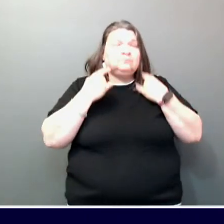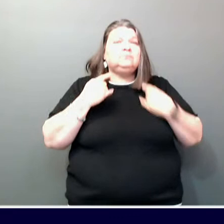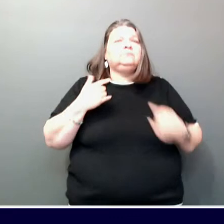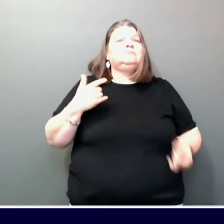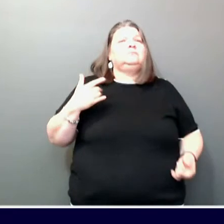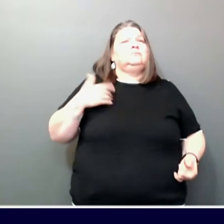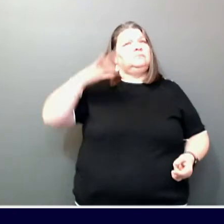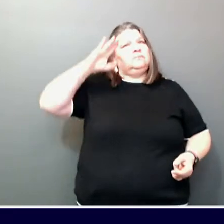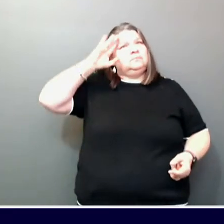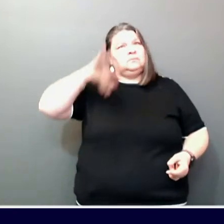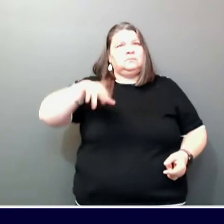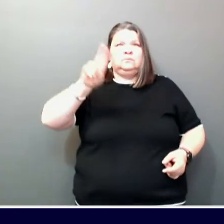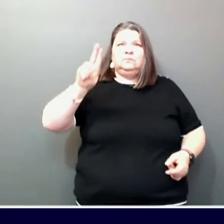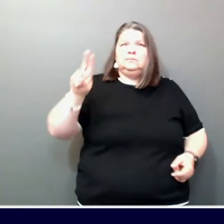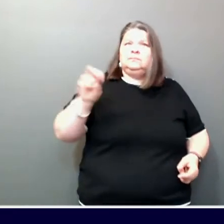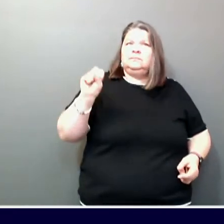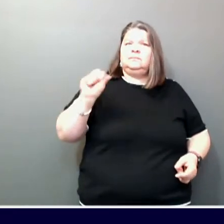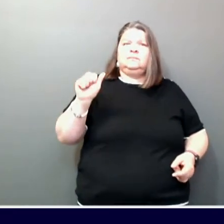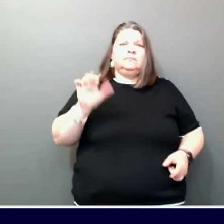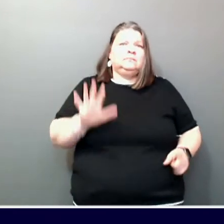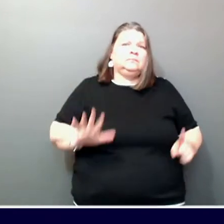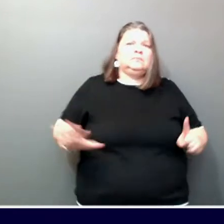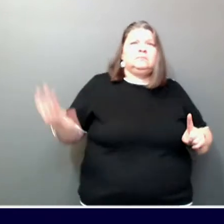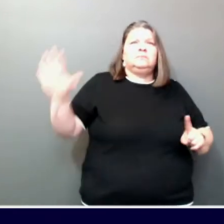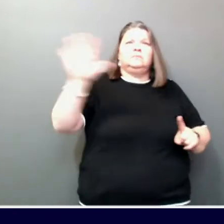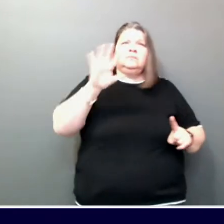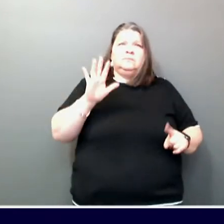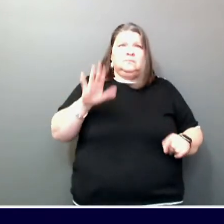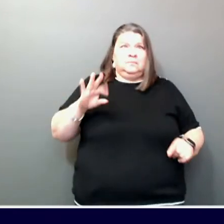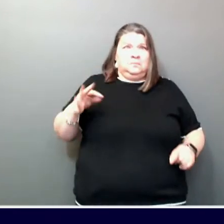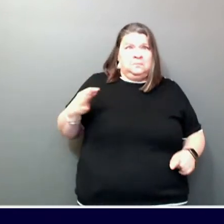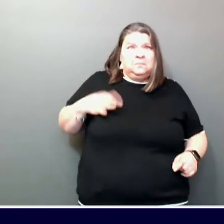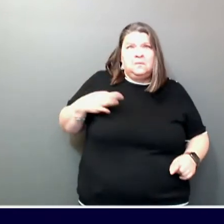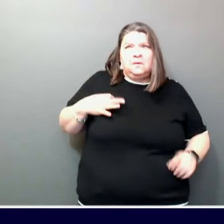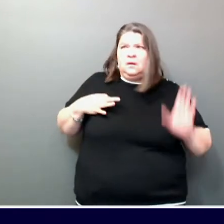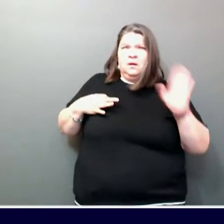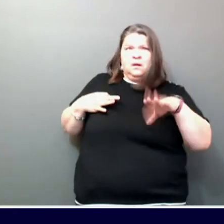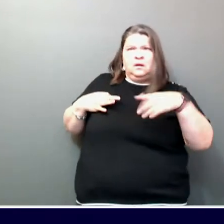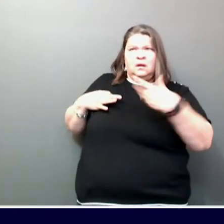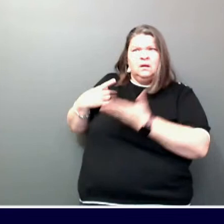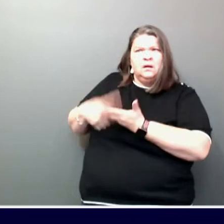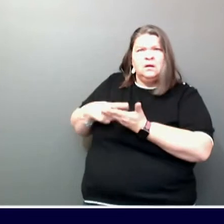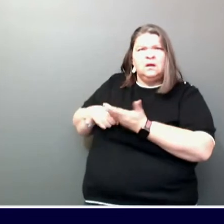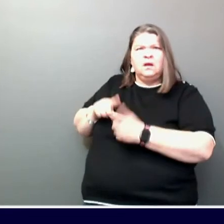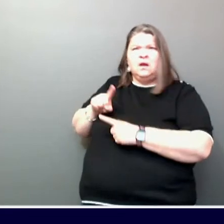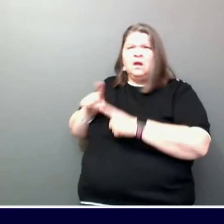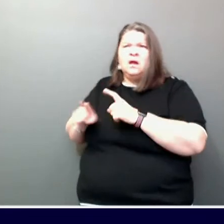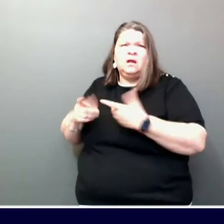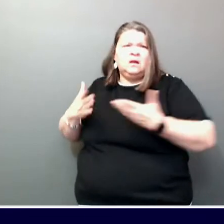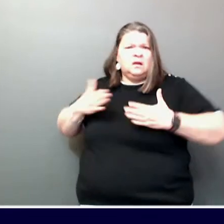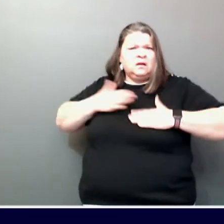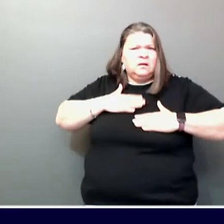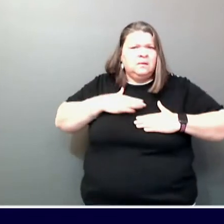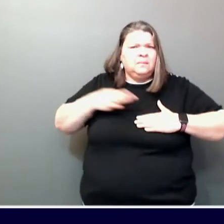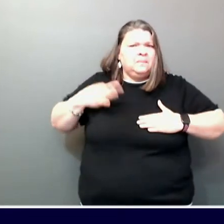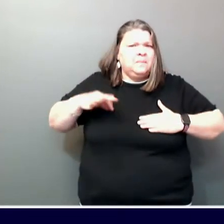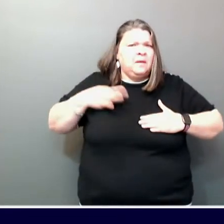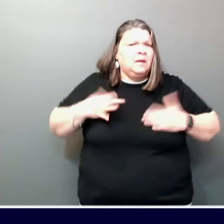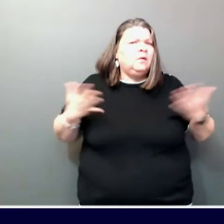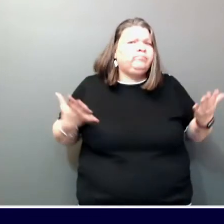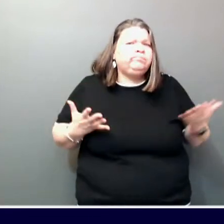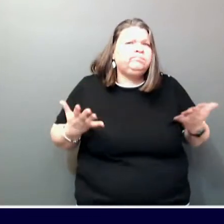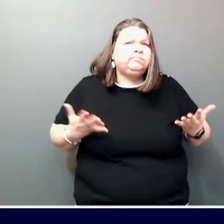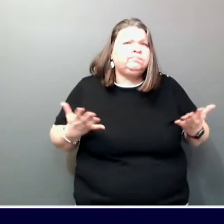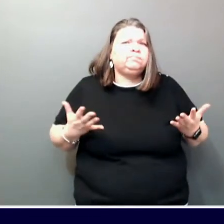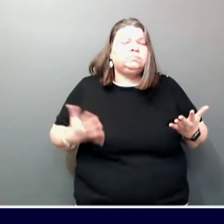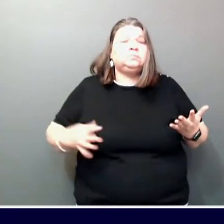the state, as it relates to masking in schools. Now, of course, the state of Maine does not mandate masks in schools.